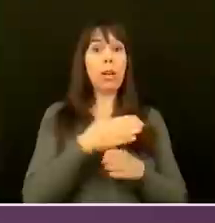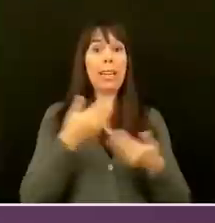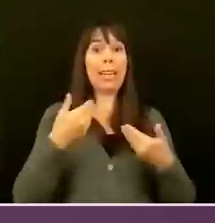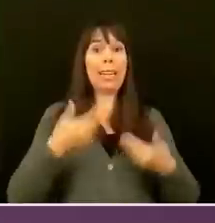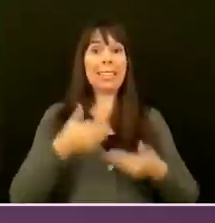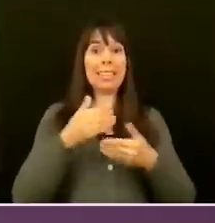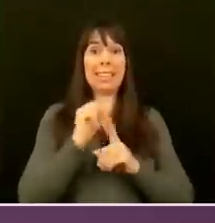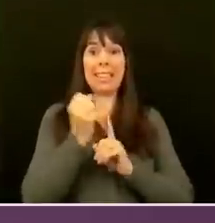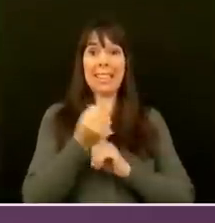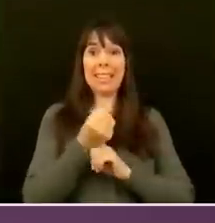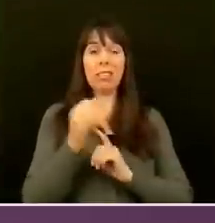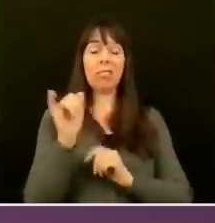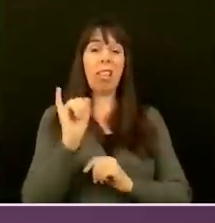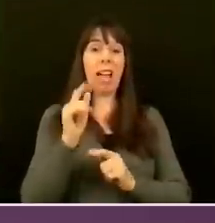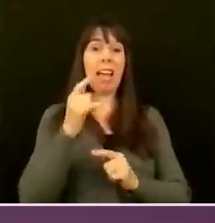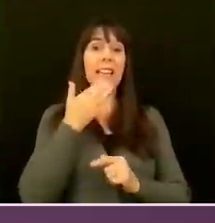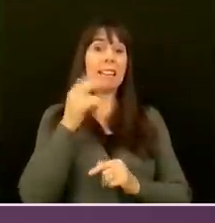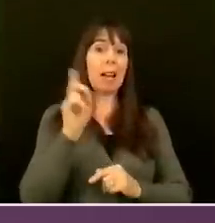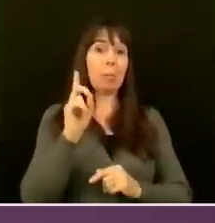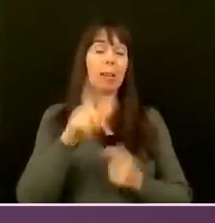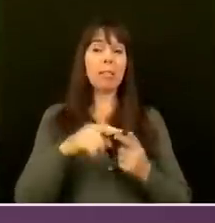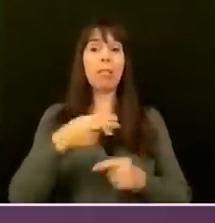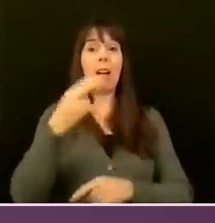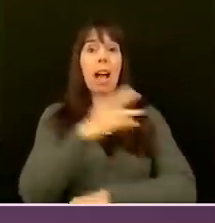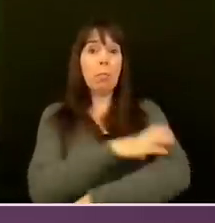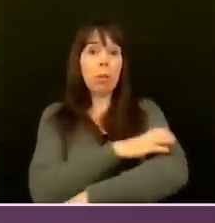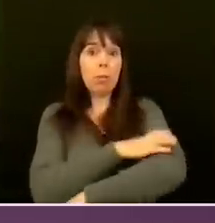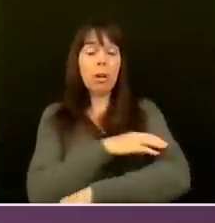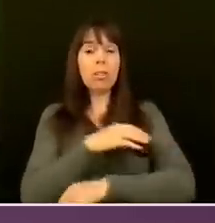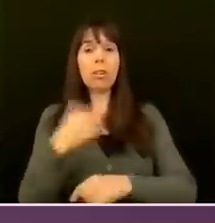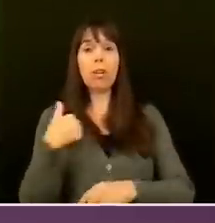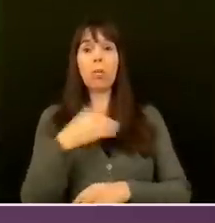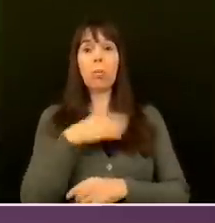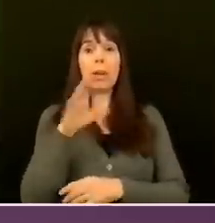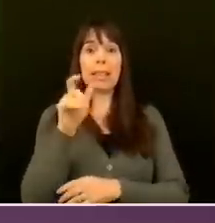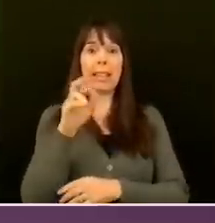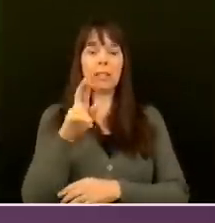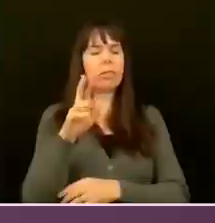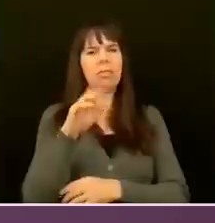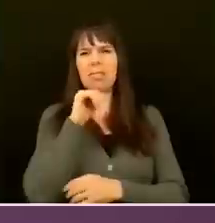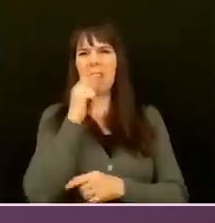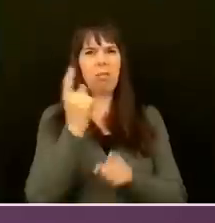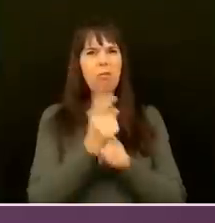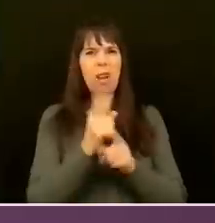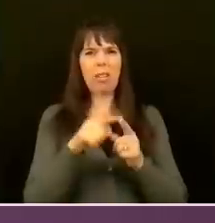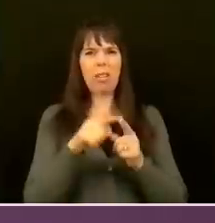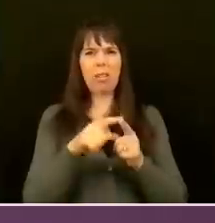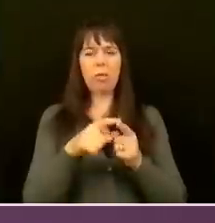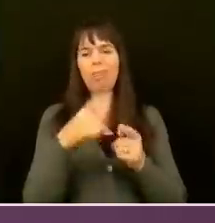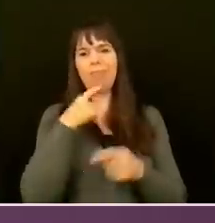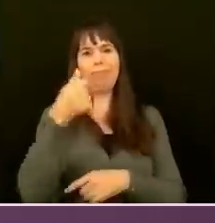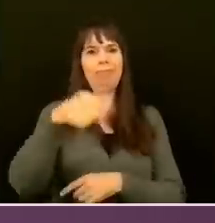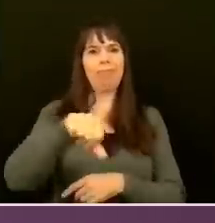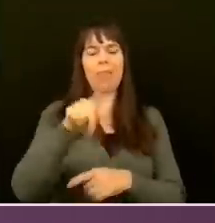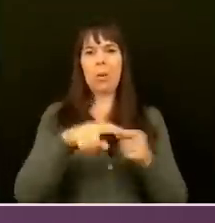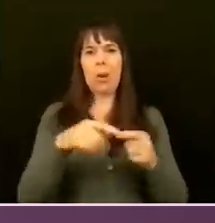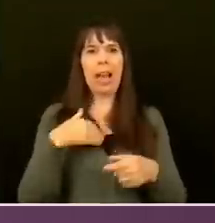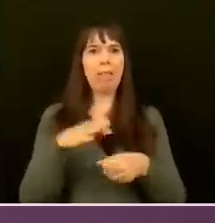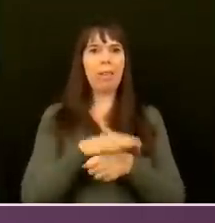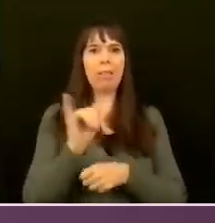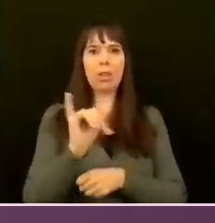conditions like diabetes, like high blood pressure, like breast cancer. It's not right to deny them coverage because they